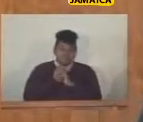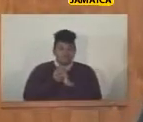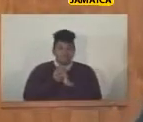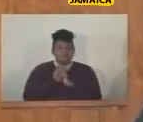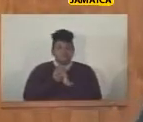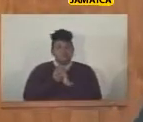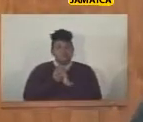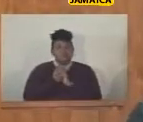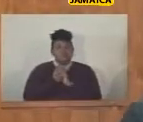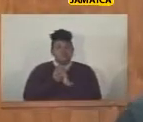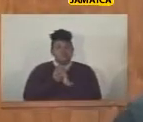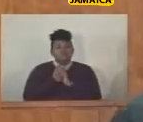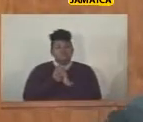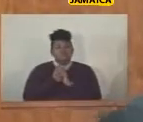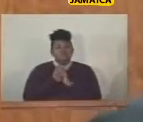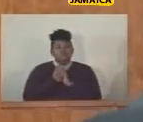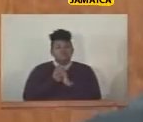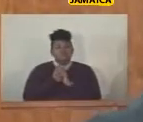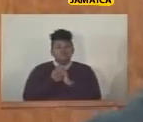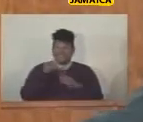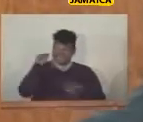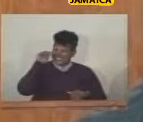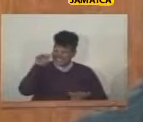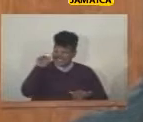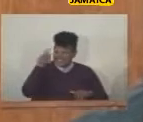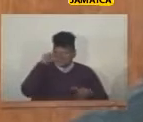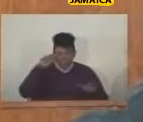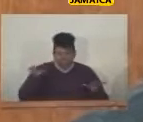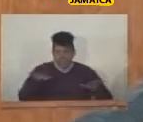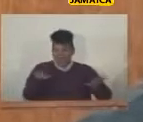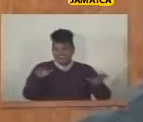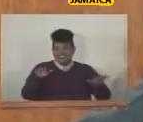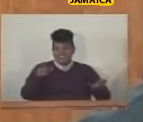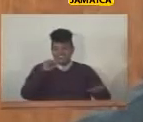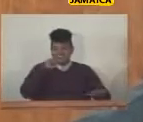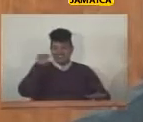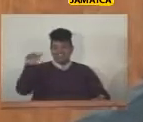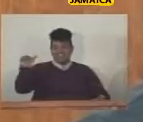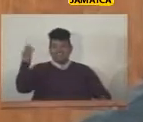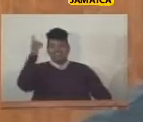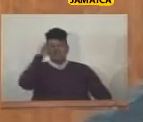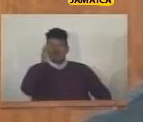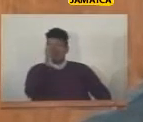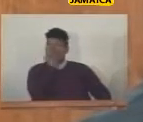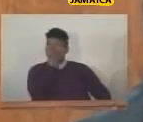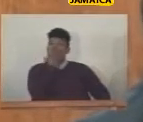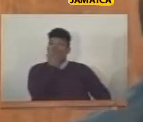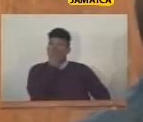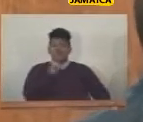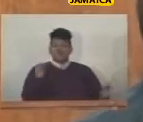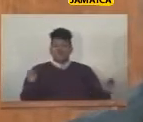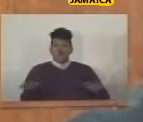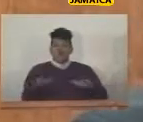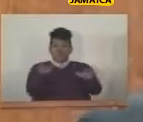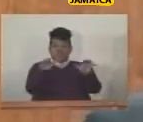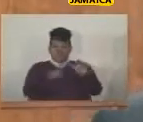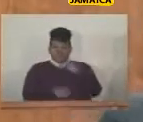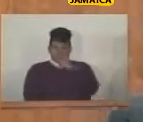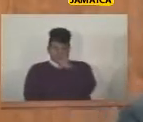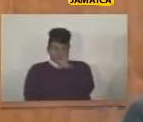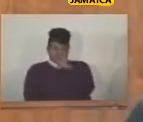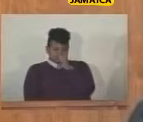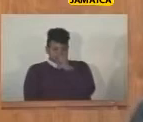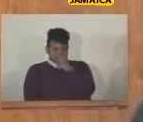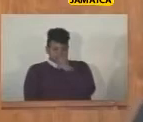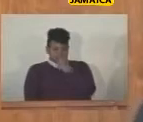It was a call for action, not a call for talk and inaction.